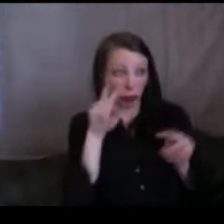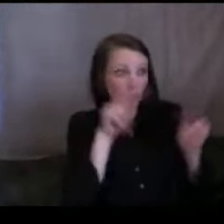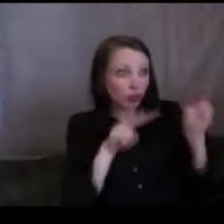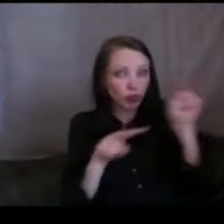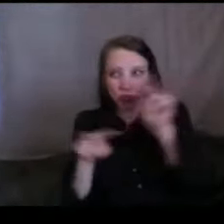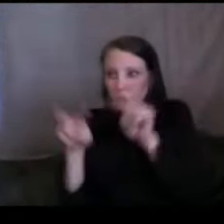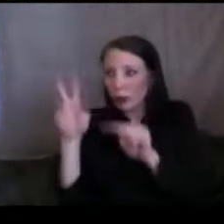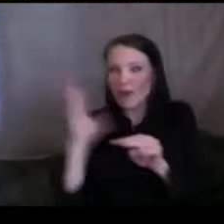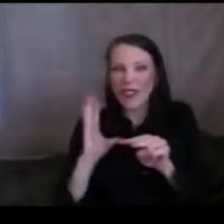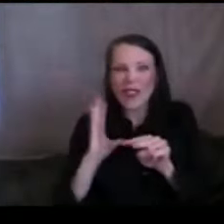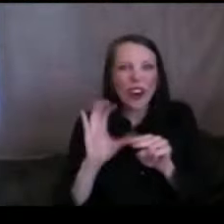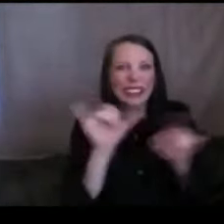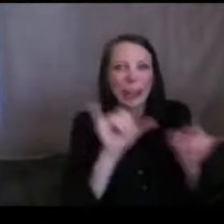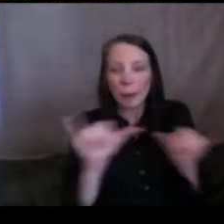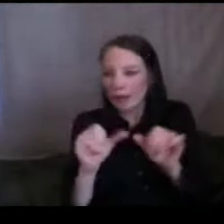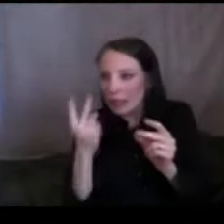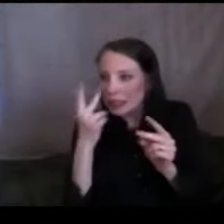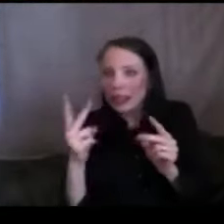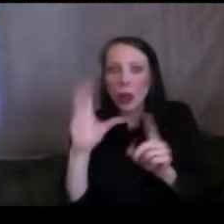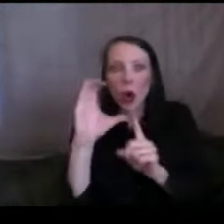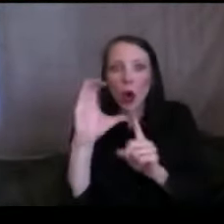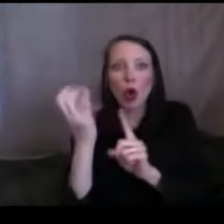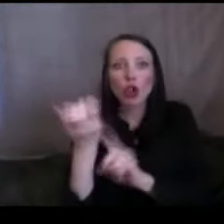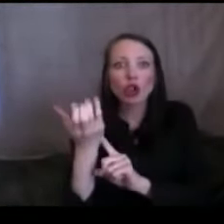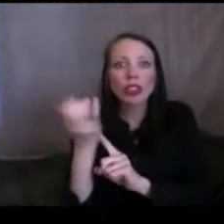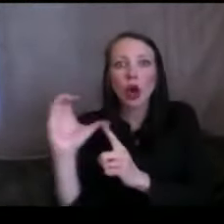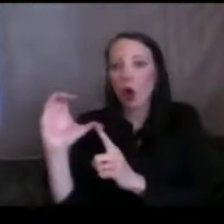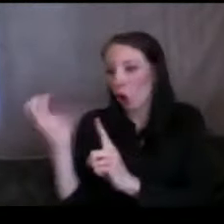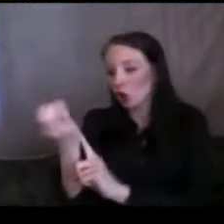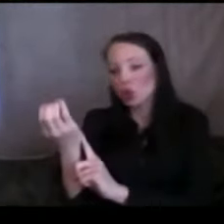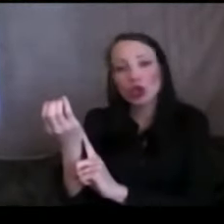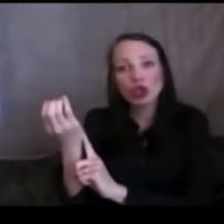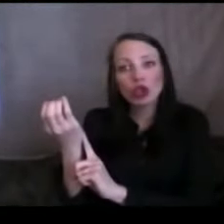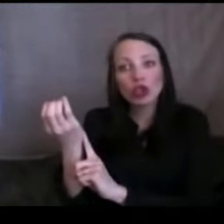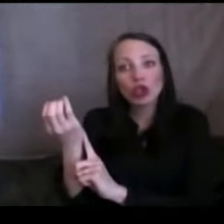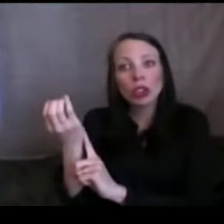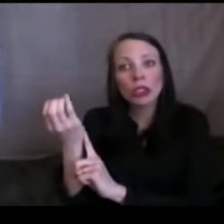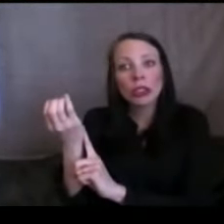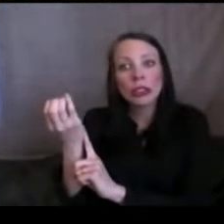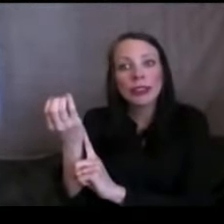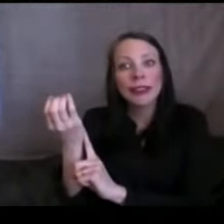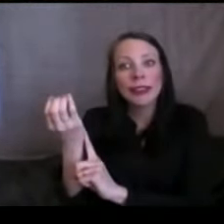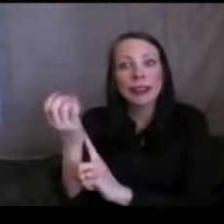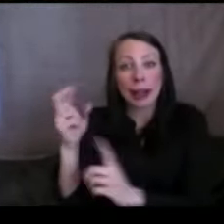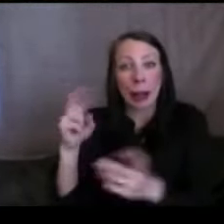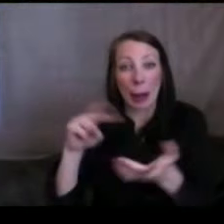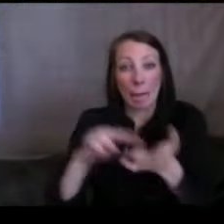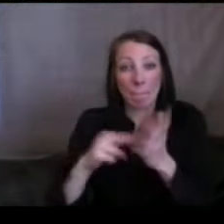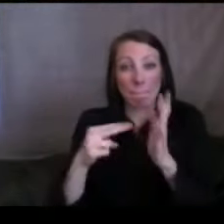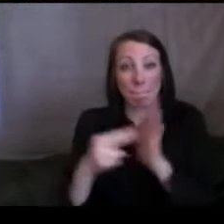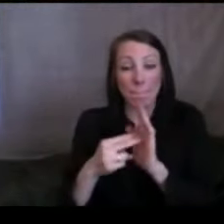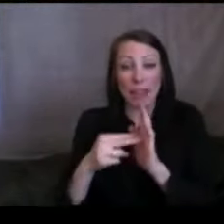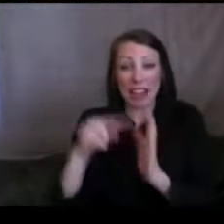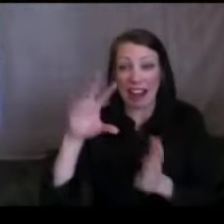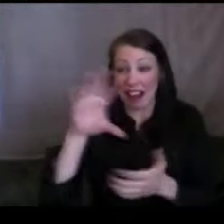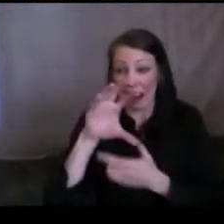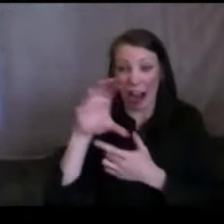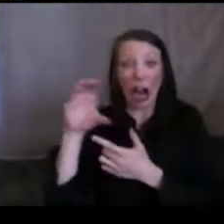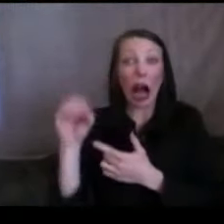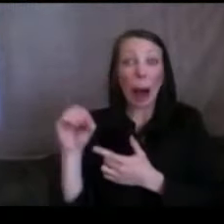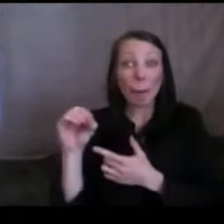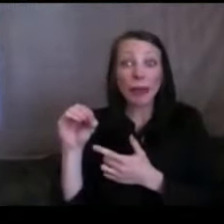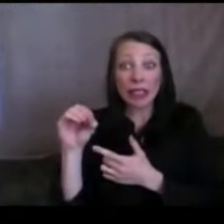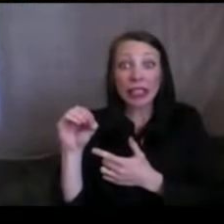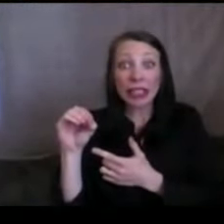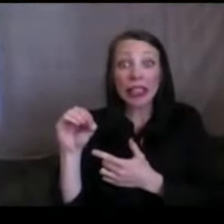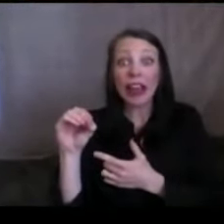one, is that these cultures don't just make our company richer. I think they make your personal life